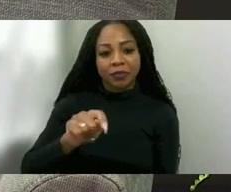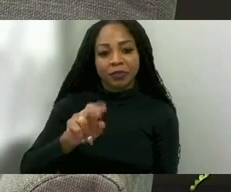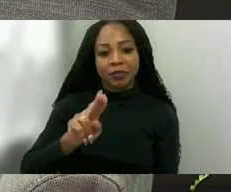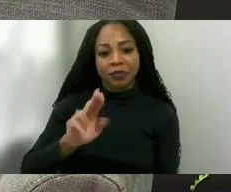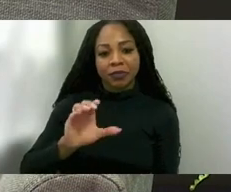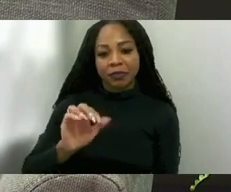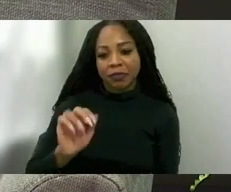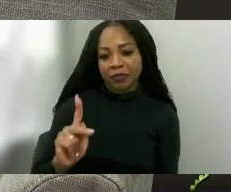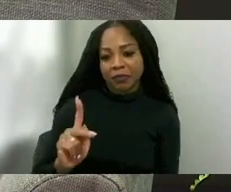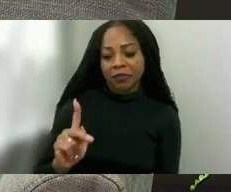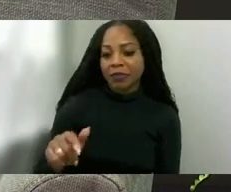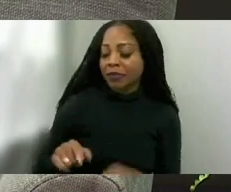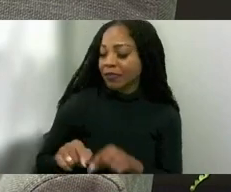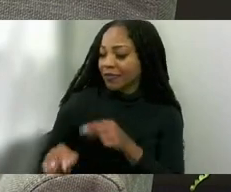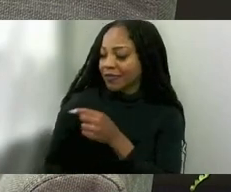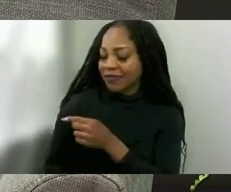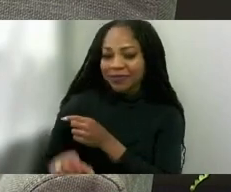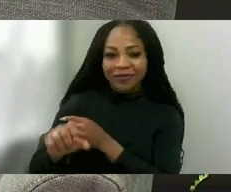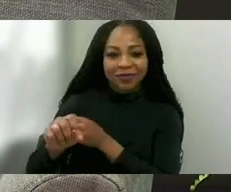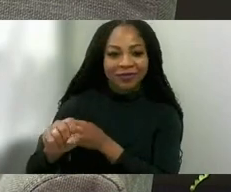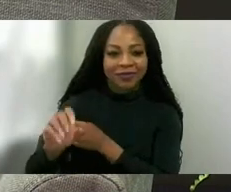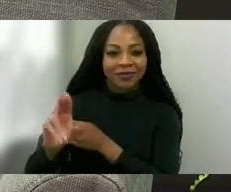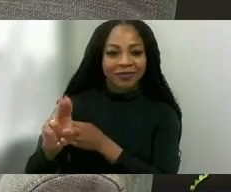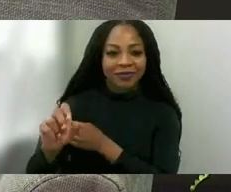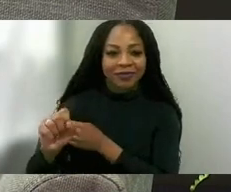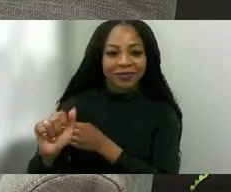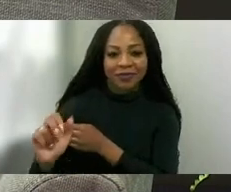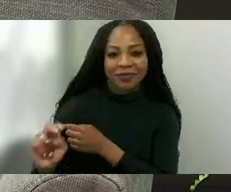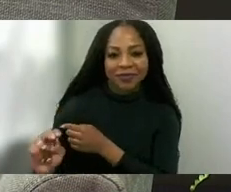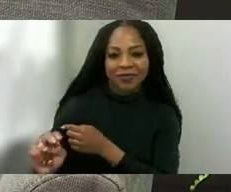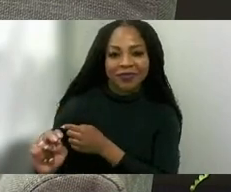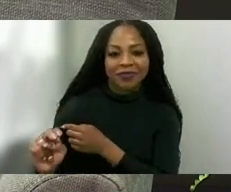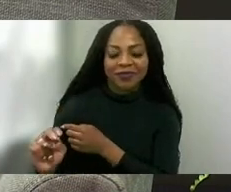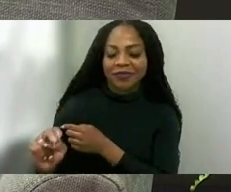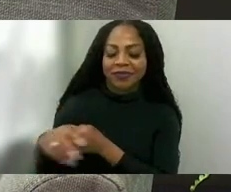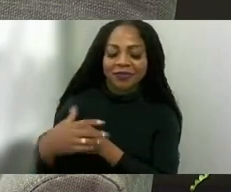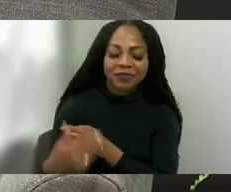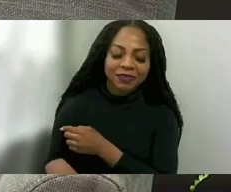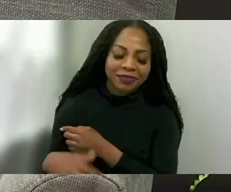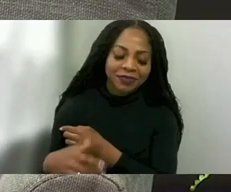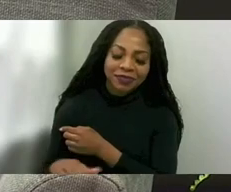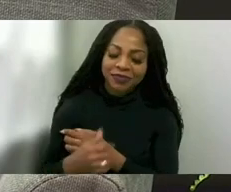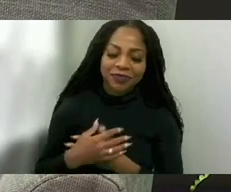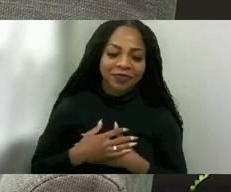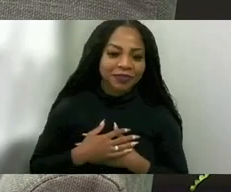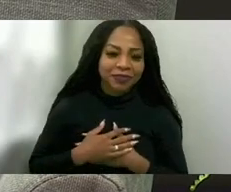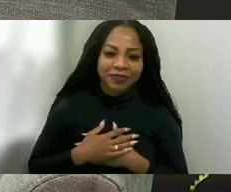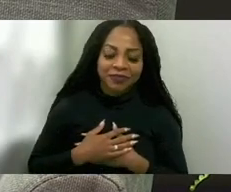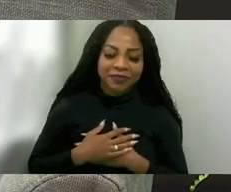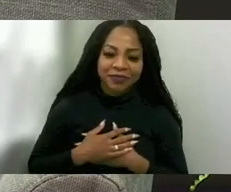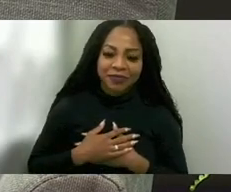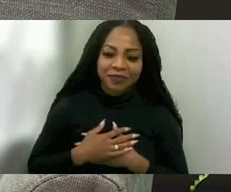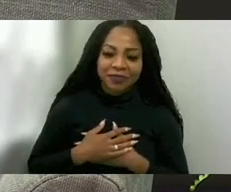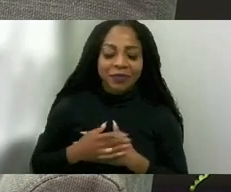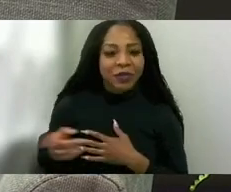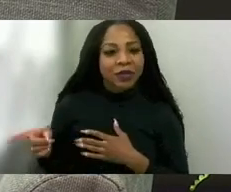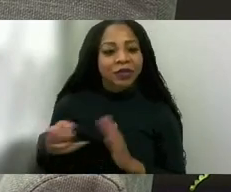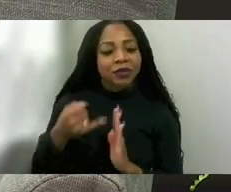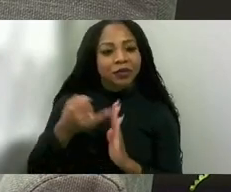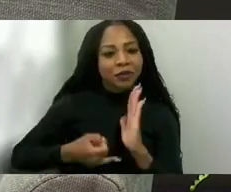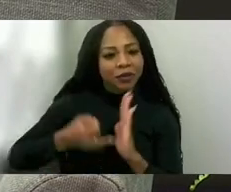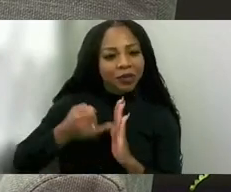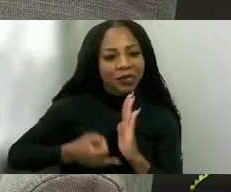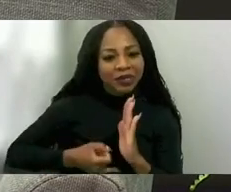of my favorite people on the planet. Susan is an artist, a